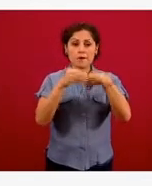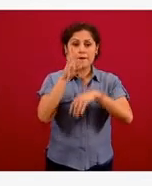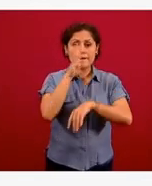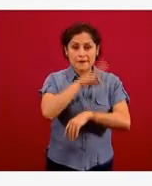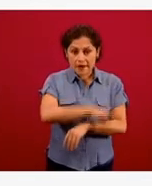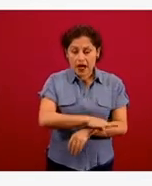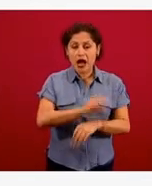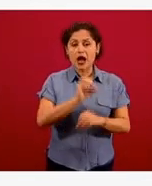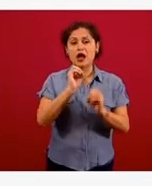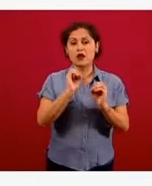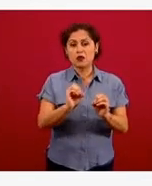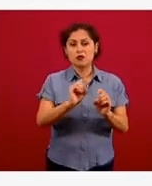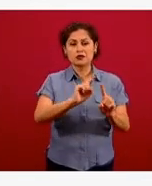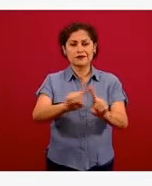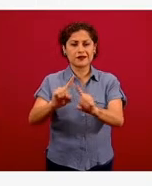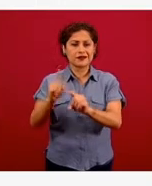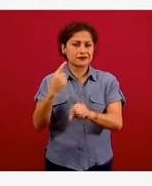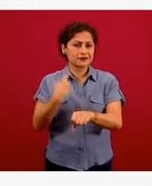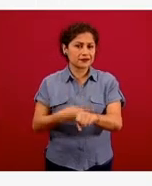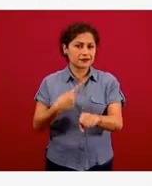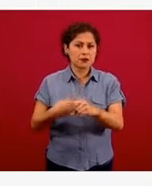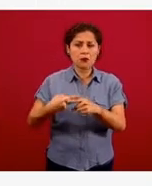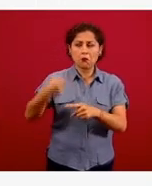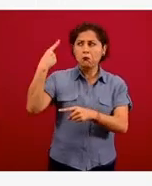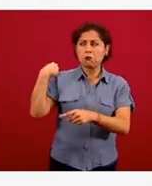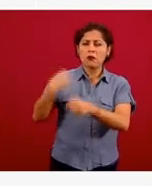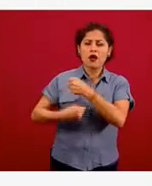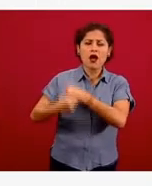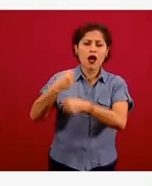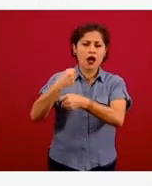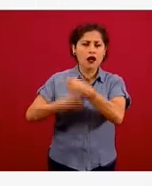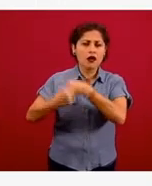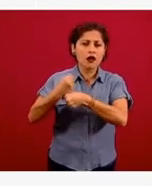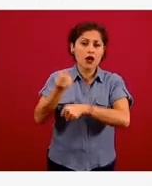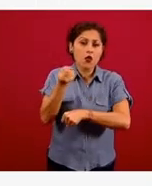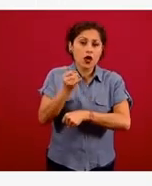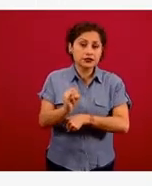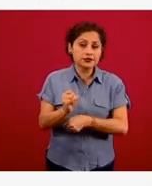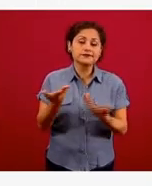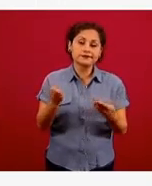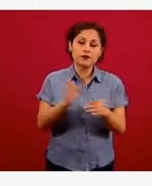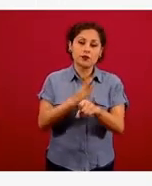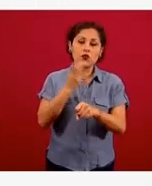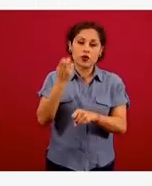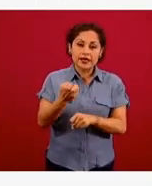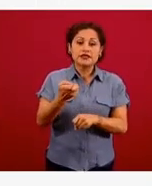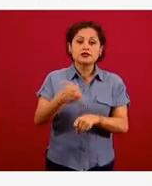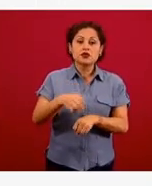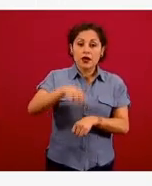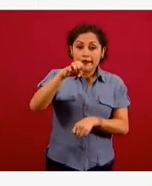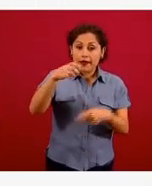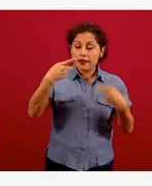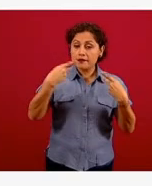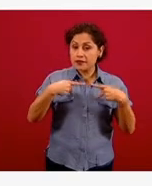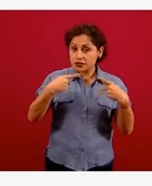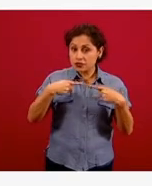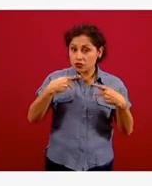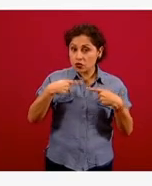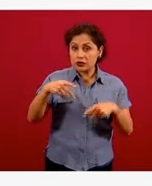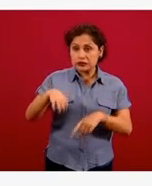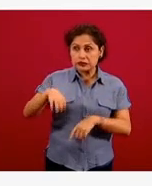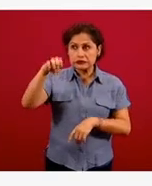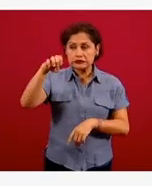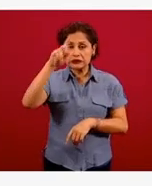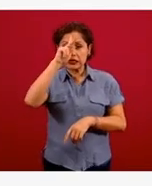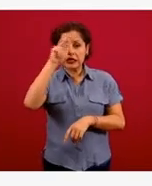diabetes, hypertension, and a long list of conditions and diseases that are